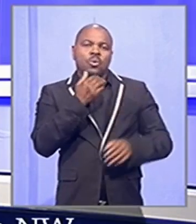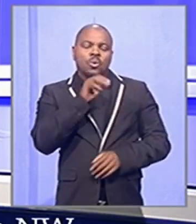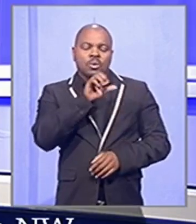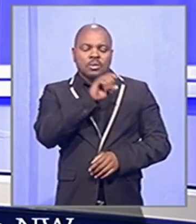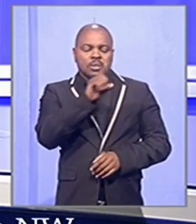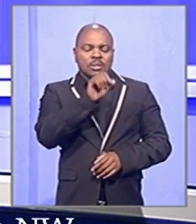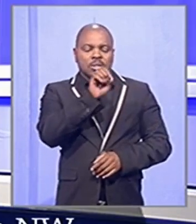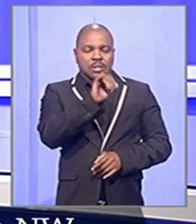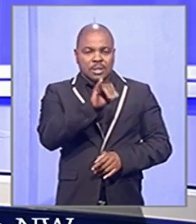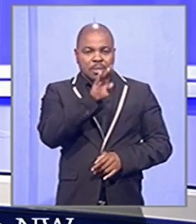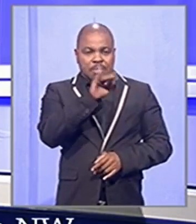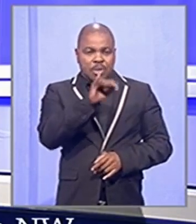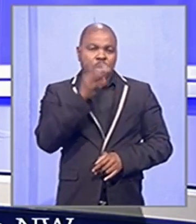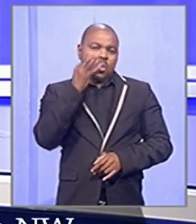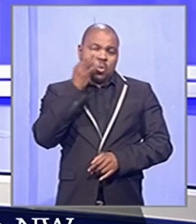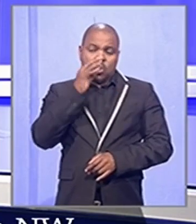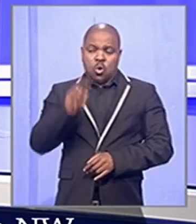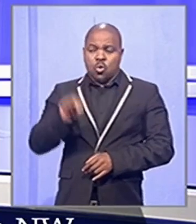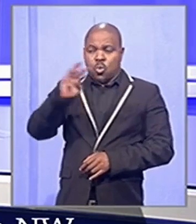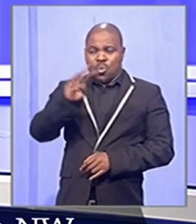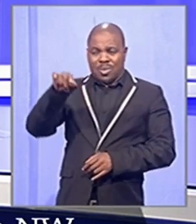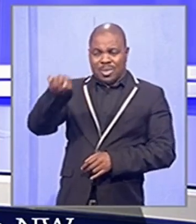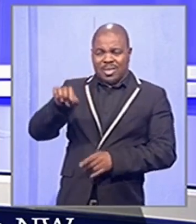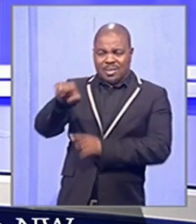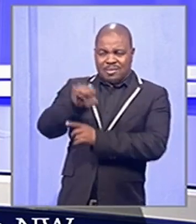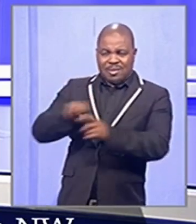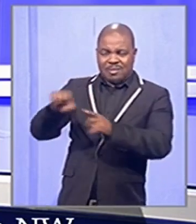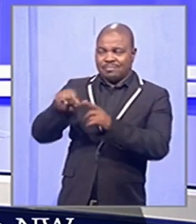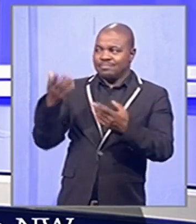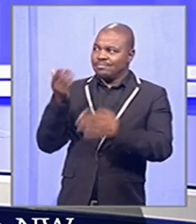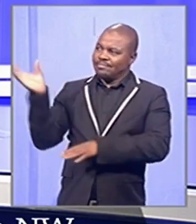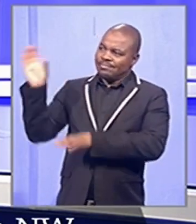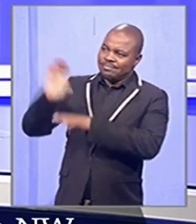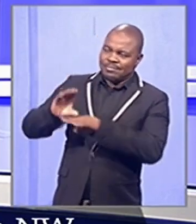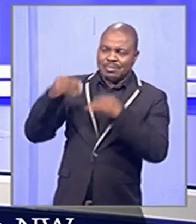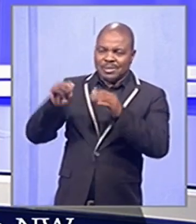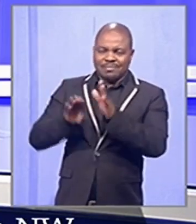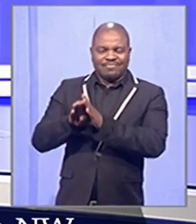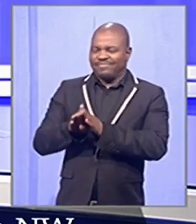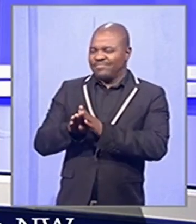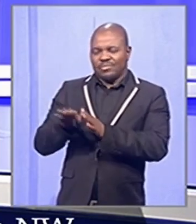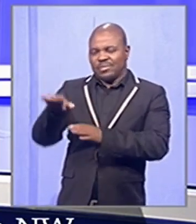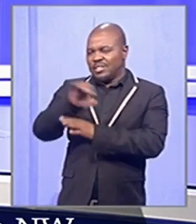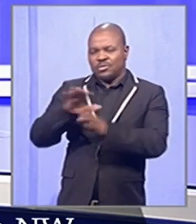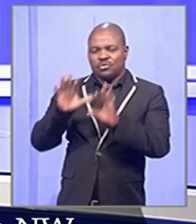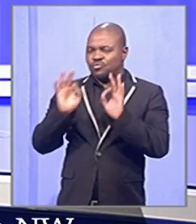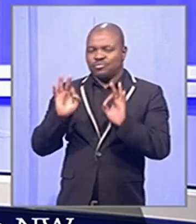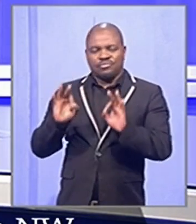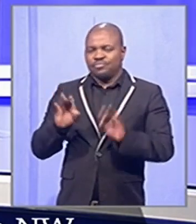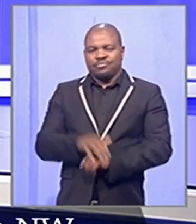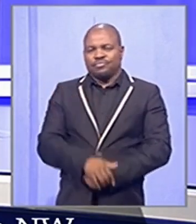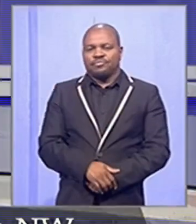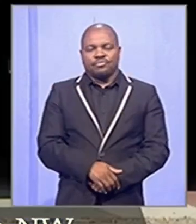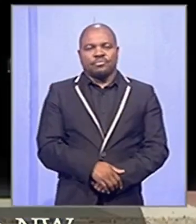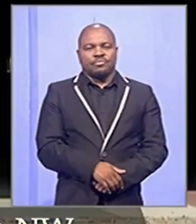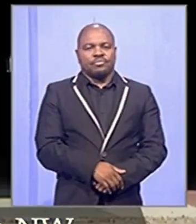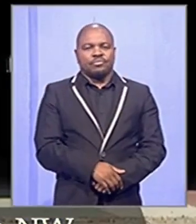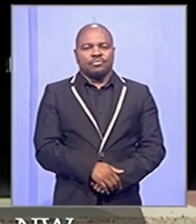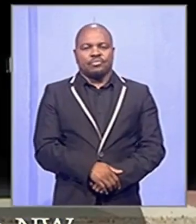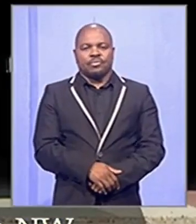Moetapele wa Rise Mzansi Songezo Zibi o re maemo a renang Mahikeng Northwest ha kgone ho